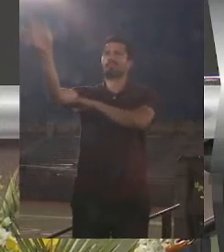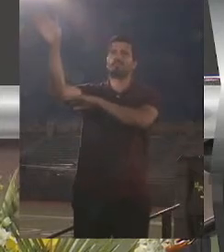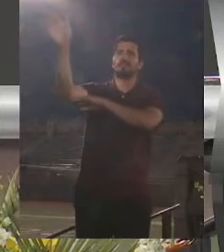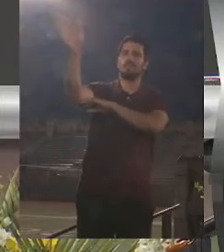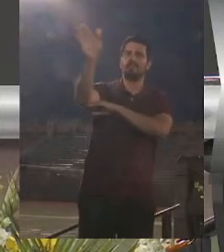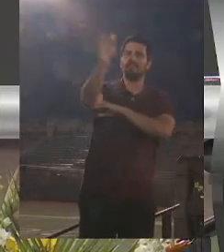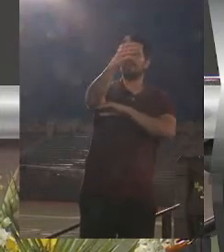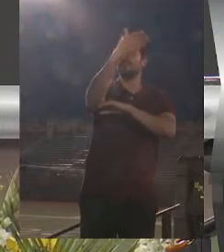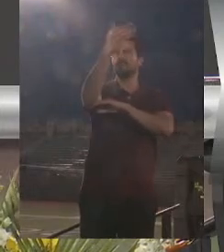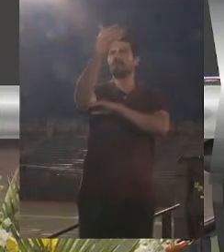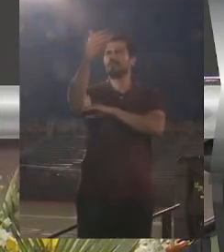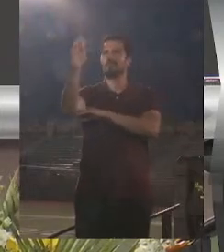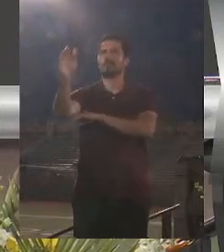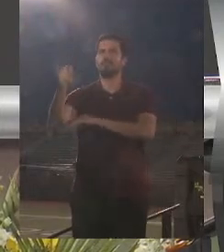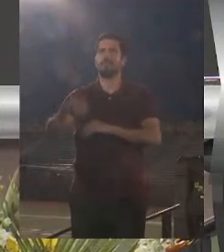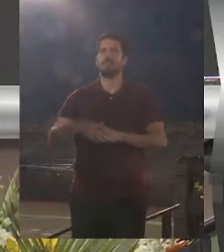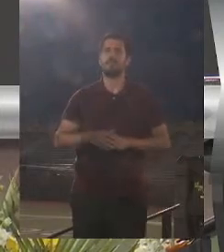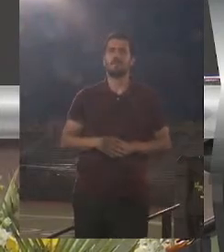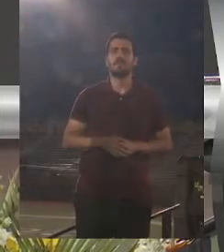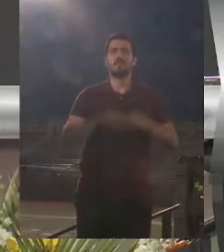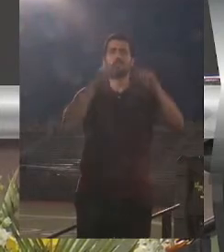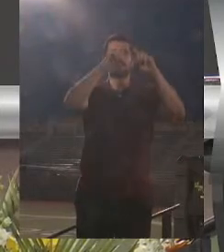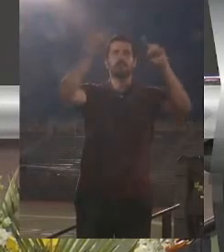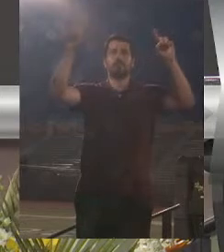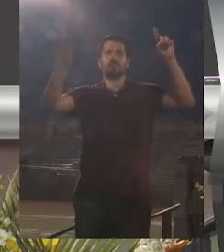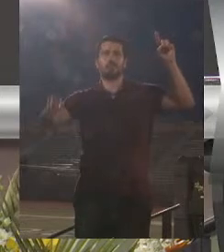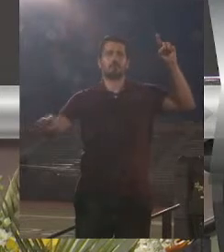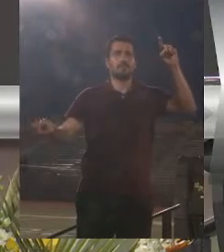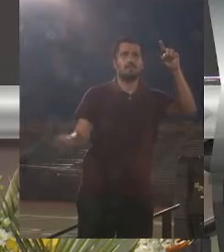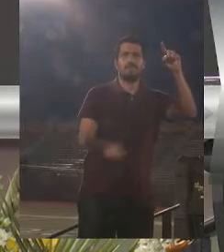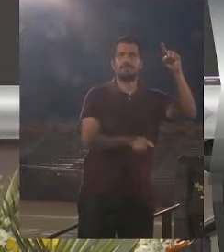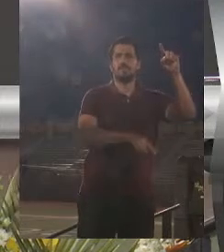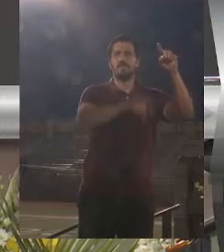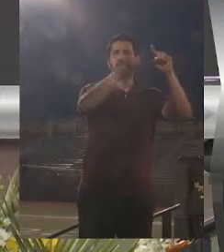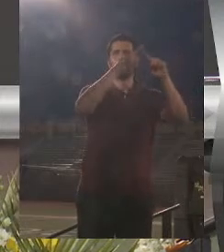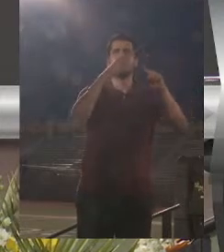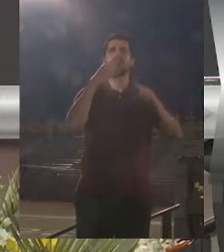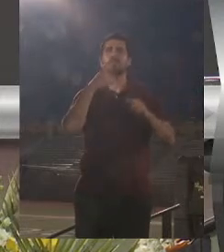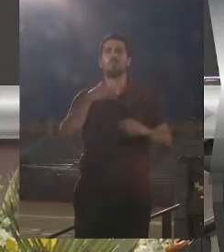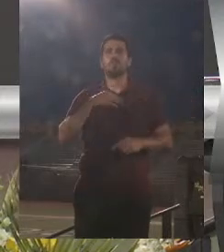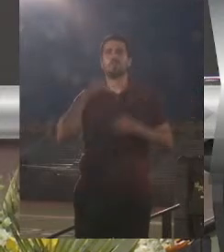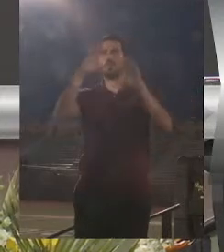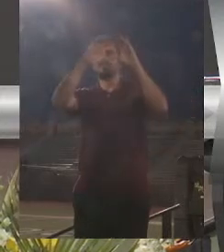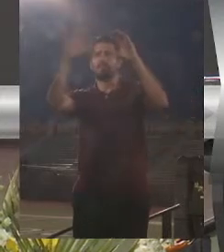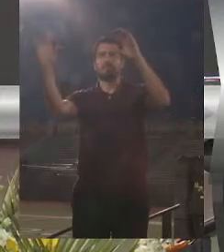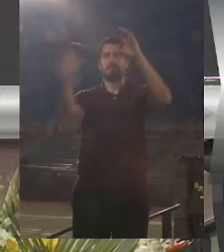still there. Oh, say does that